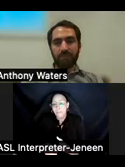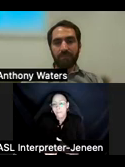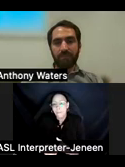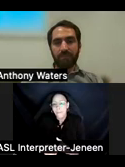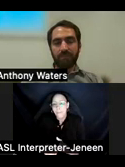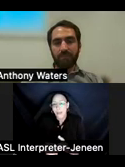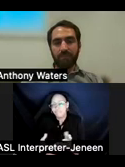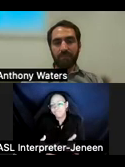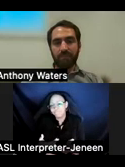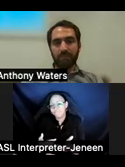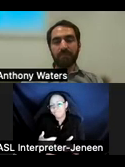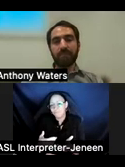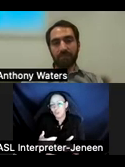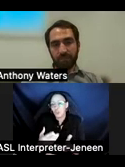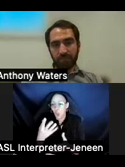losing